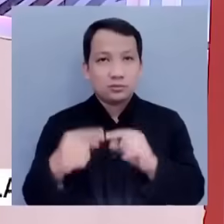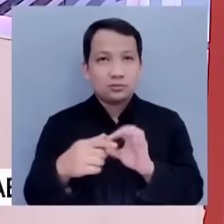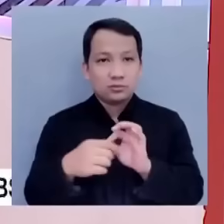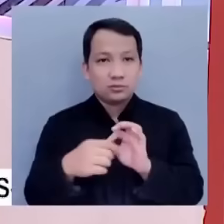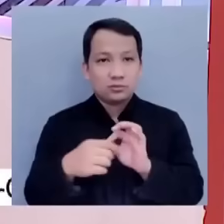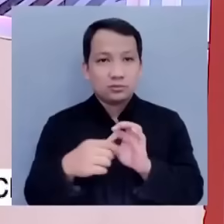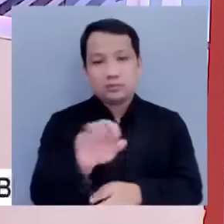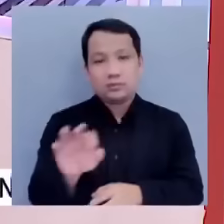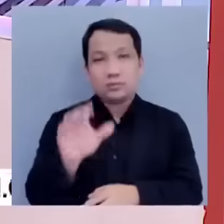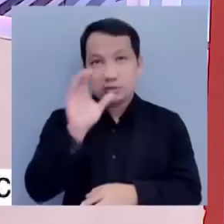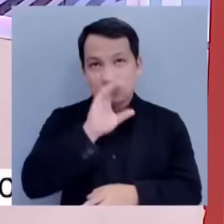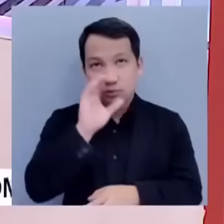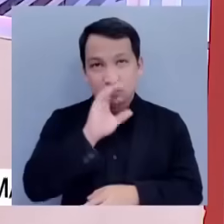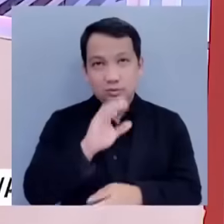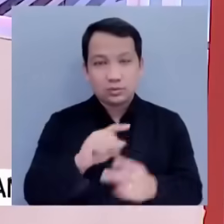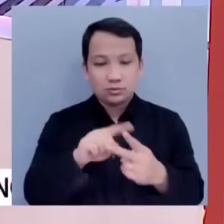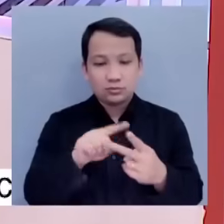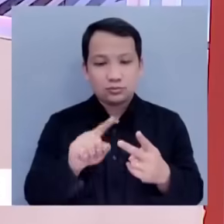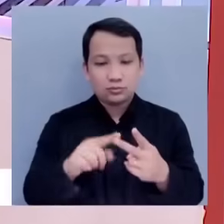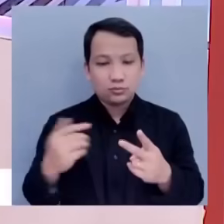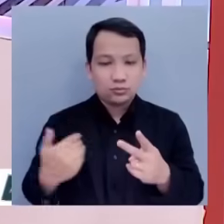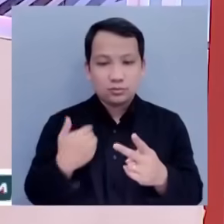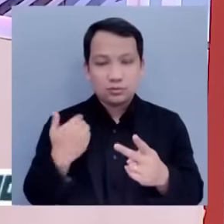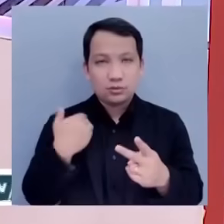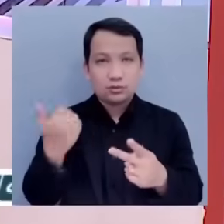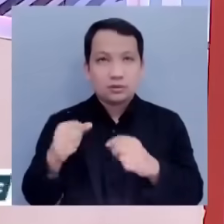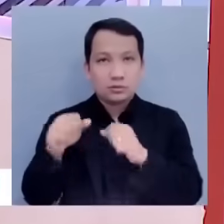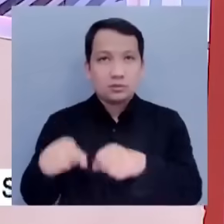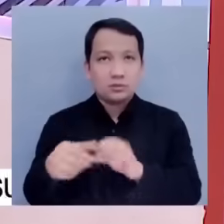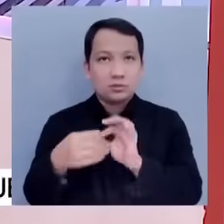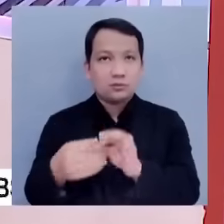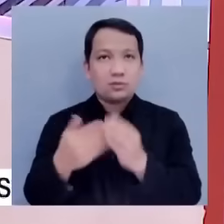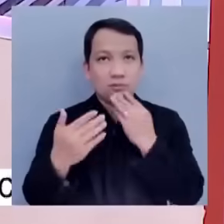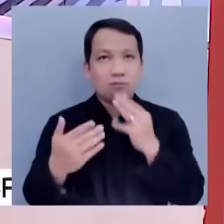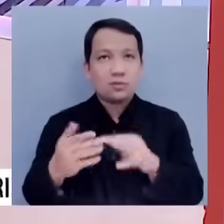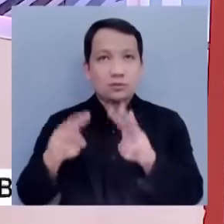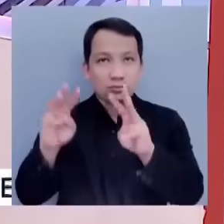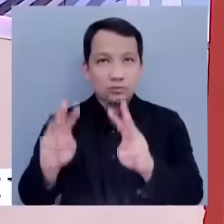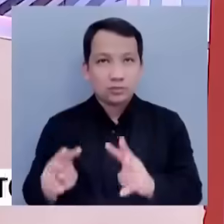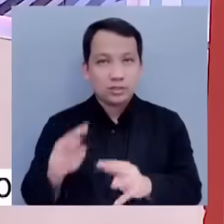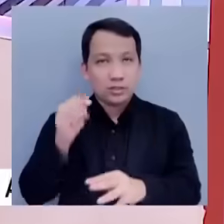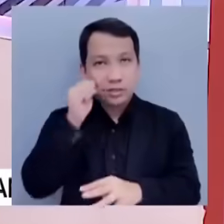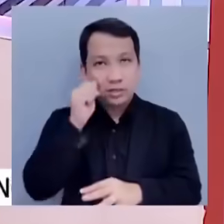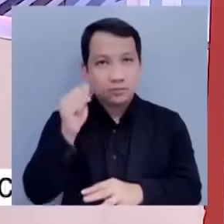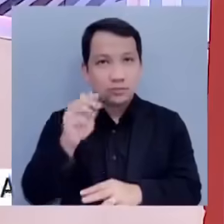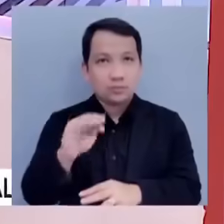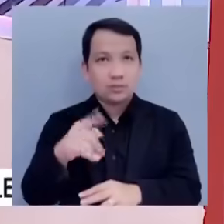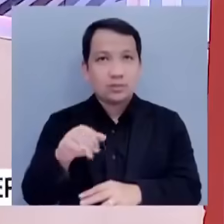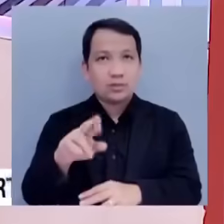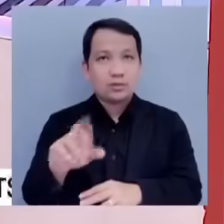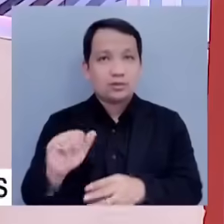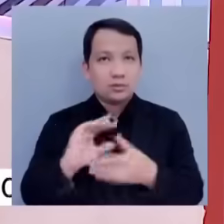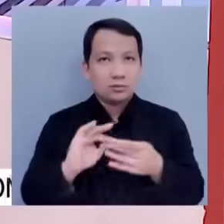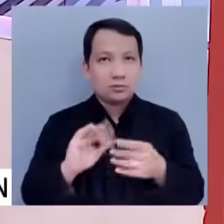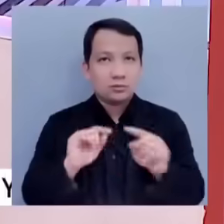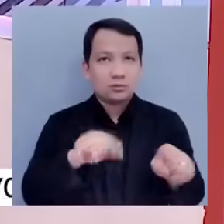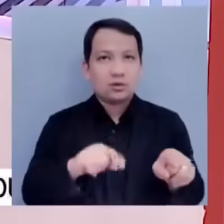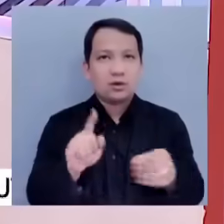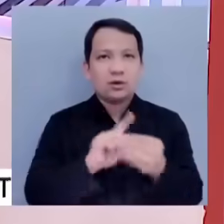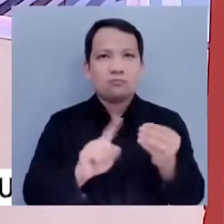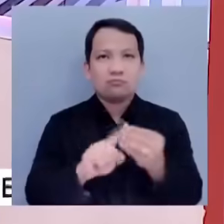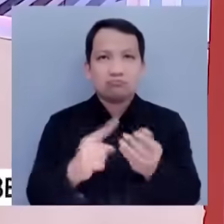Cebu, where two teenagers drowned at sea amid the bad weather. Our very own Annie Perez now joins us with that story. Annie, what more can you